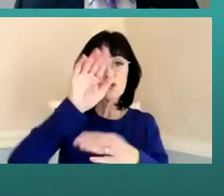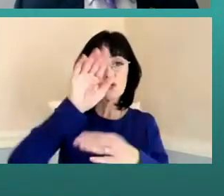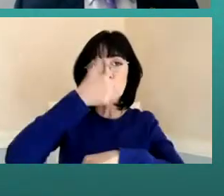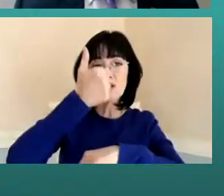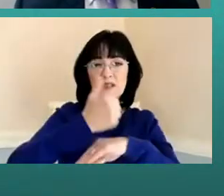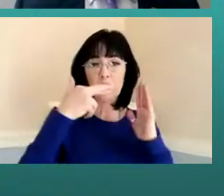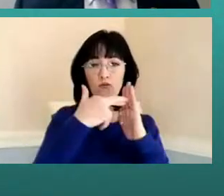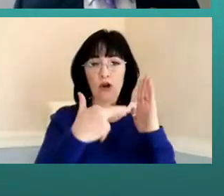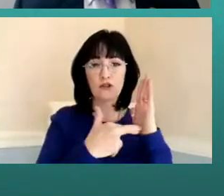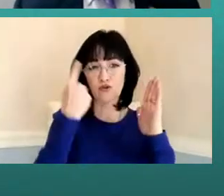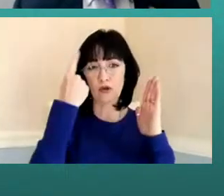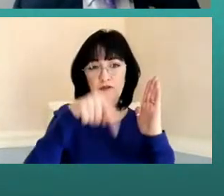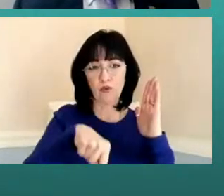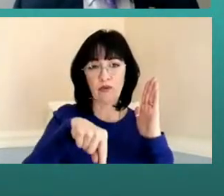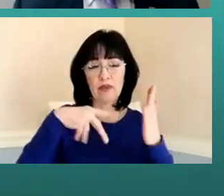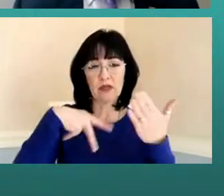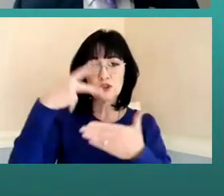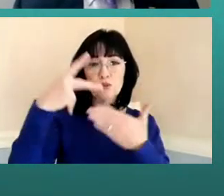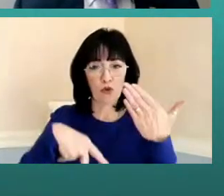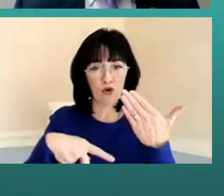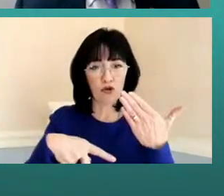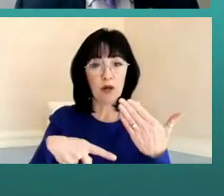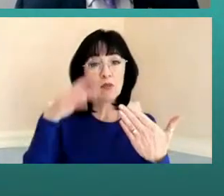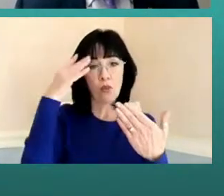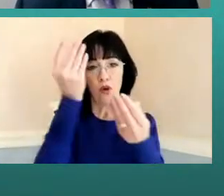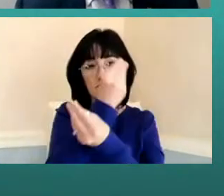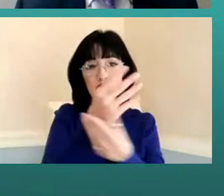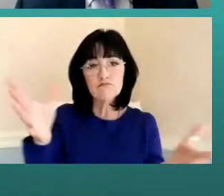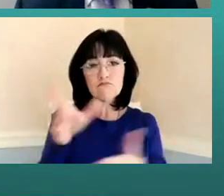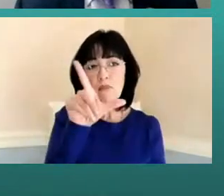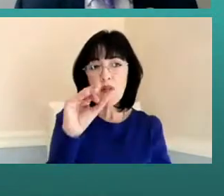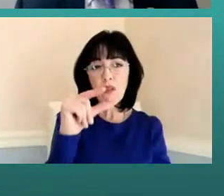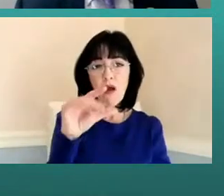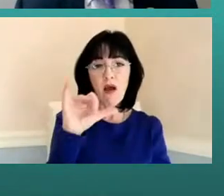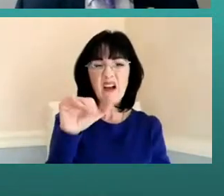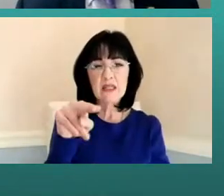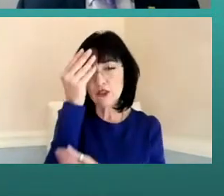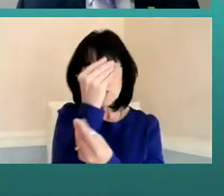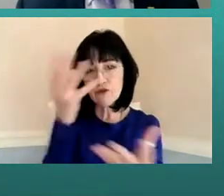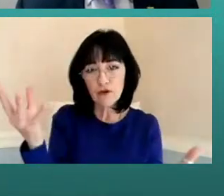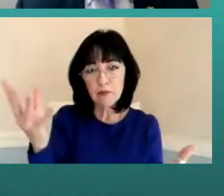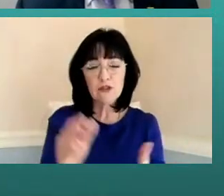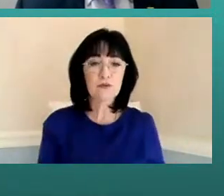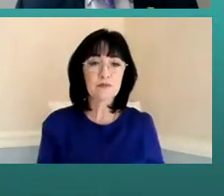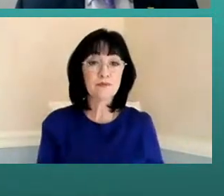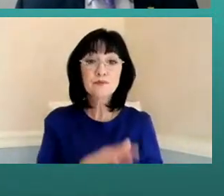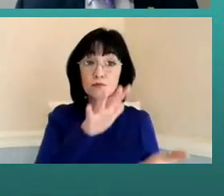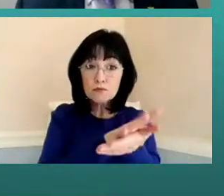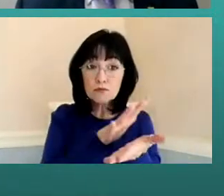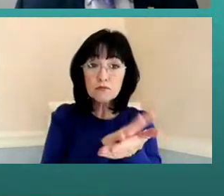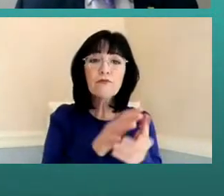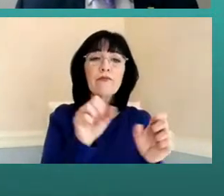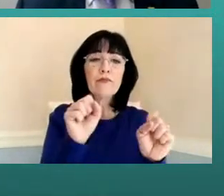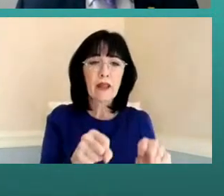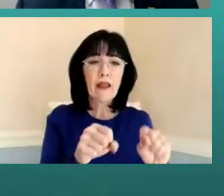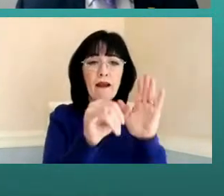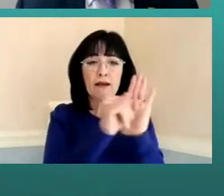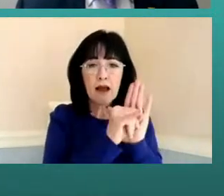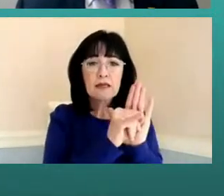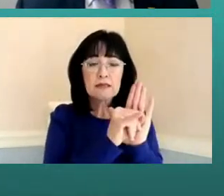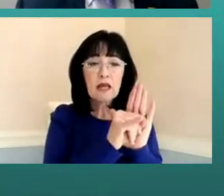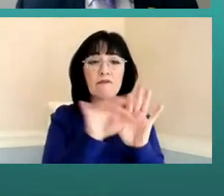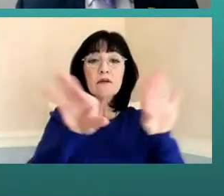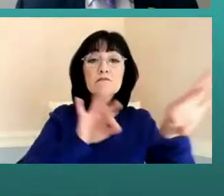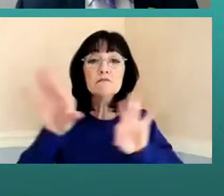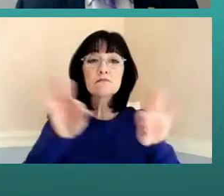and will share login information with families. Schools also will be identifying students for the high dosage tutoring